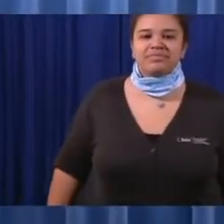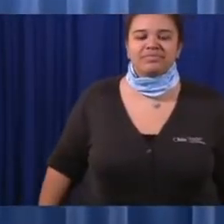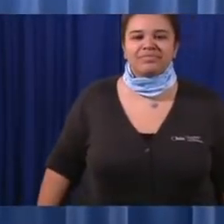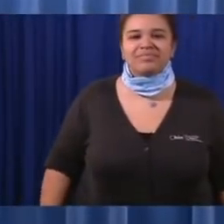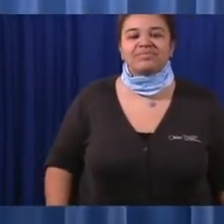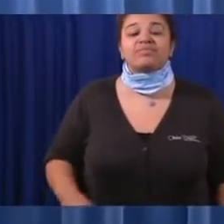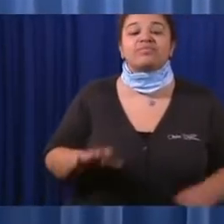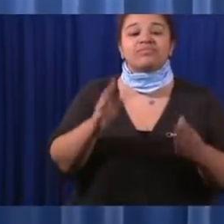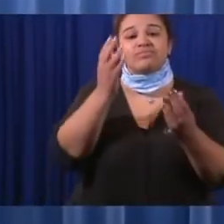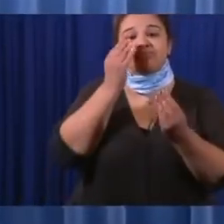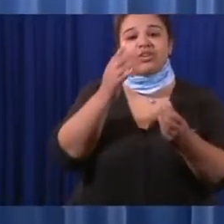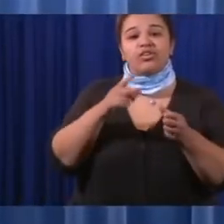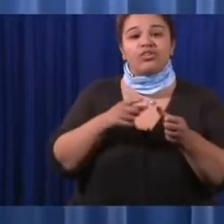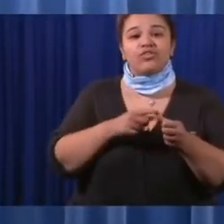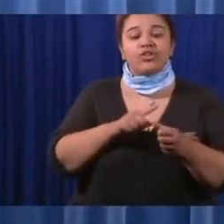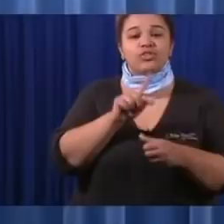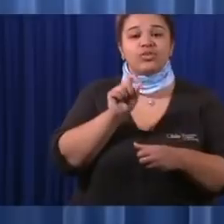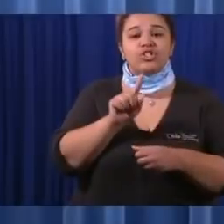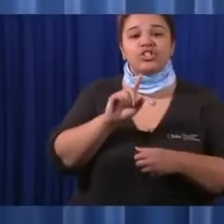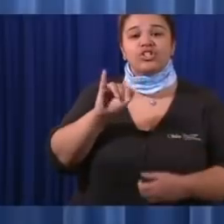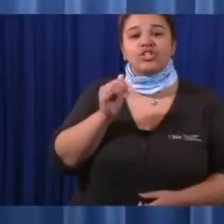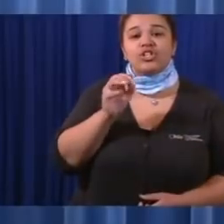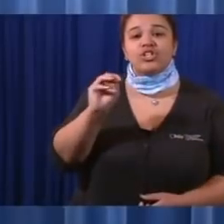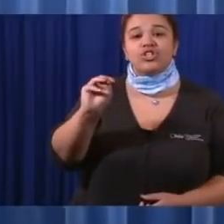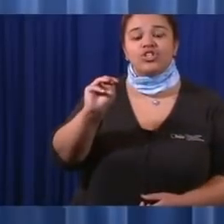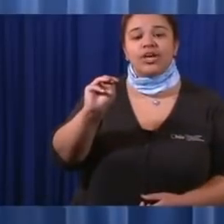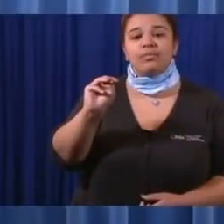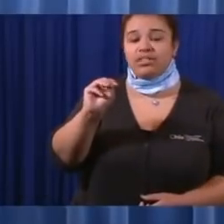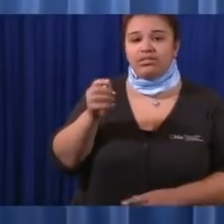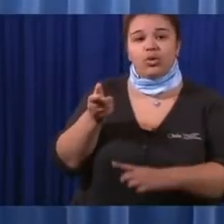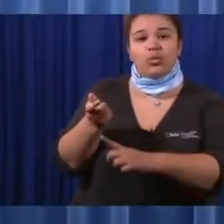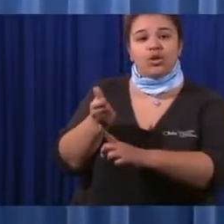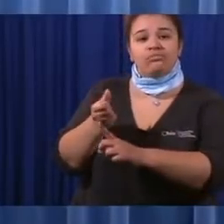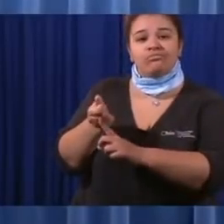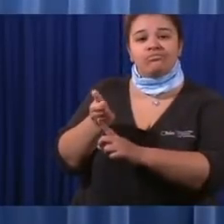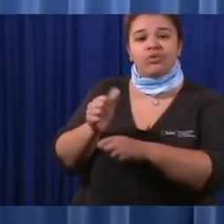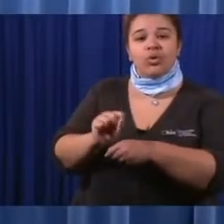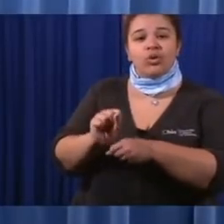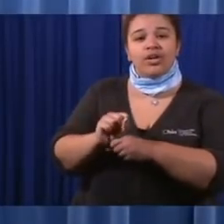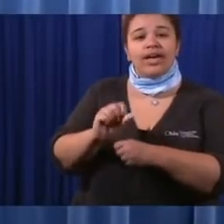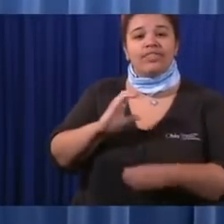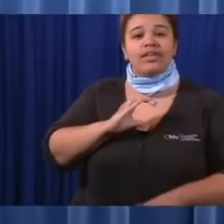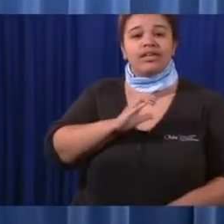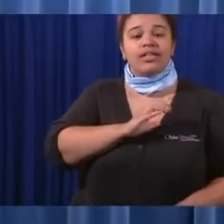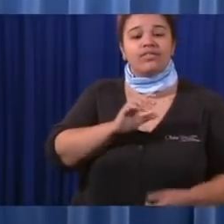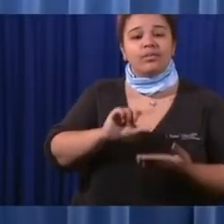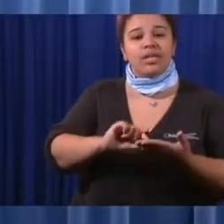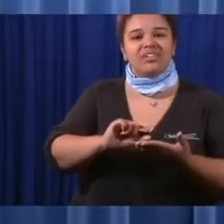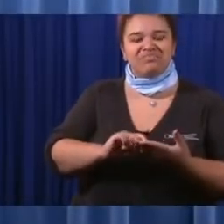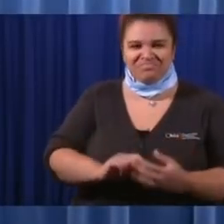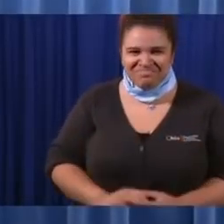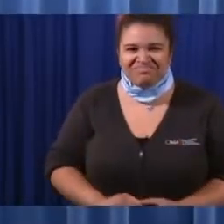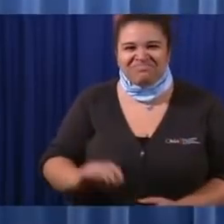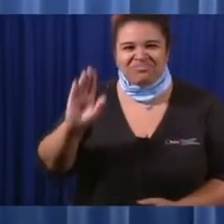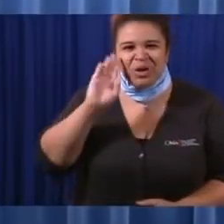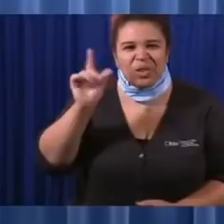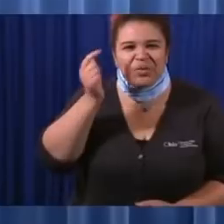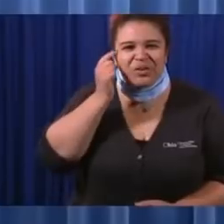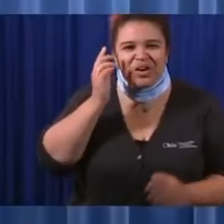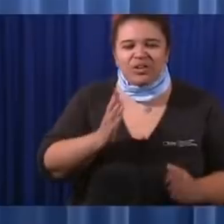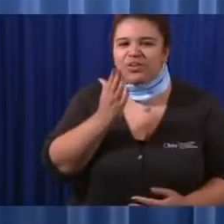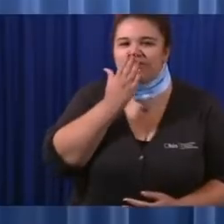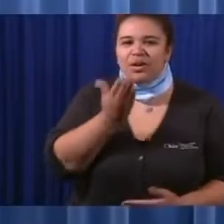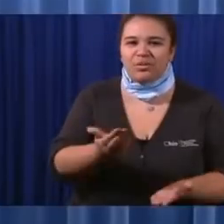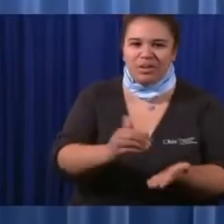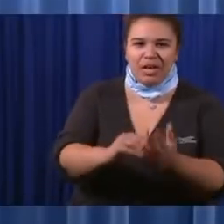Our first question is from Jim Province at the Toledo Blade. Jim, please ask your question. Hello, Governor. Thanks again for doing this